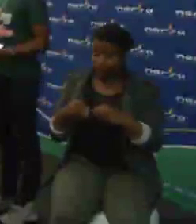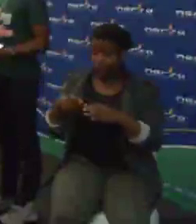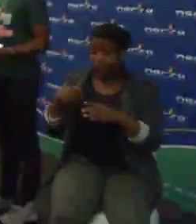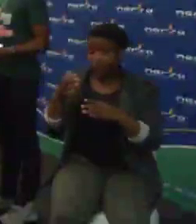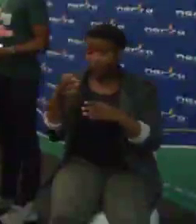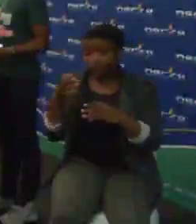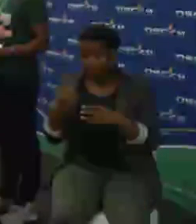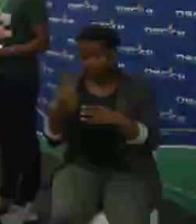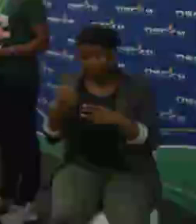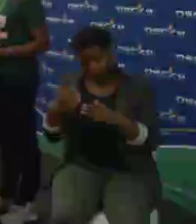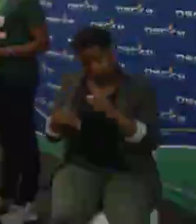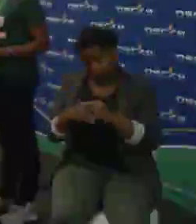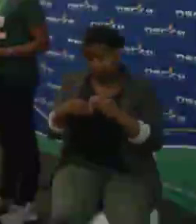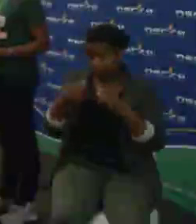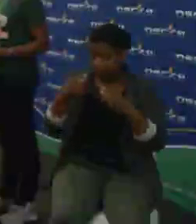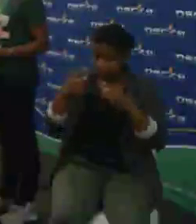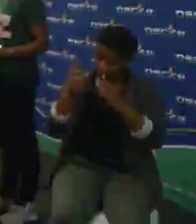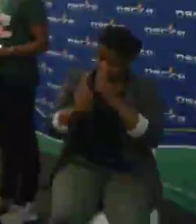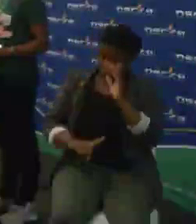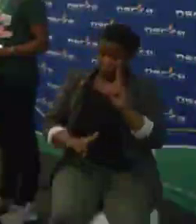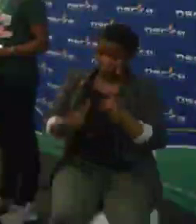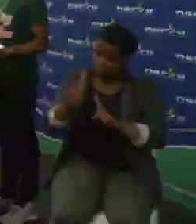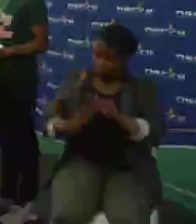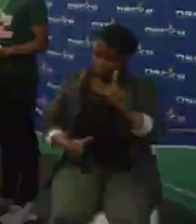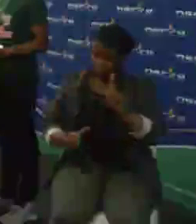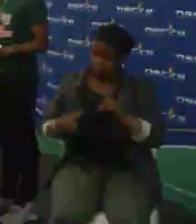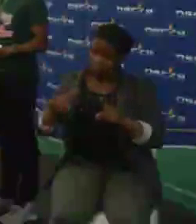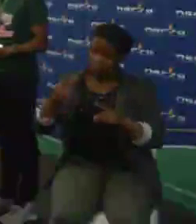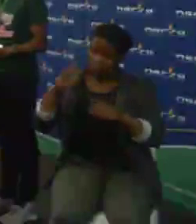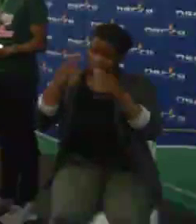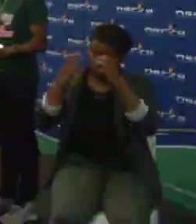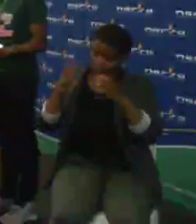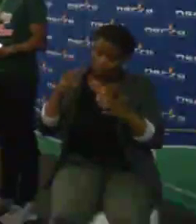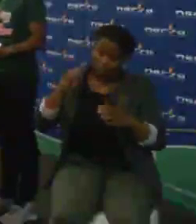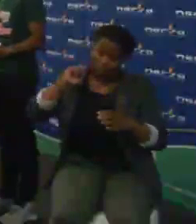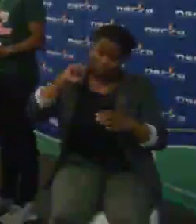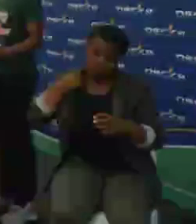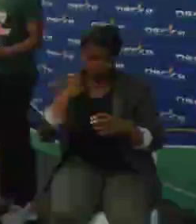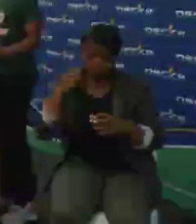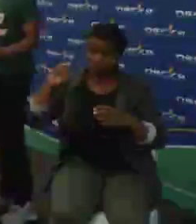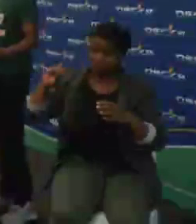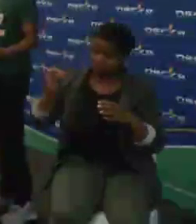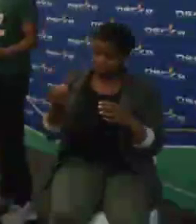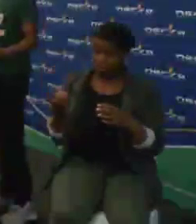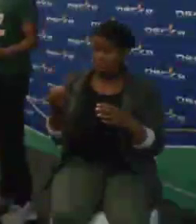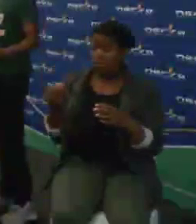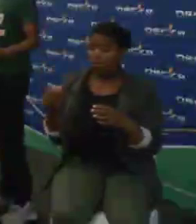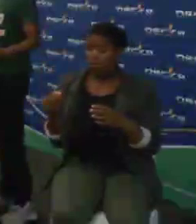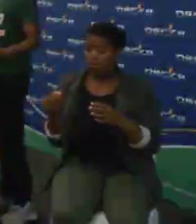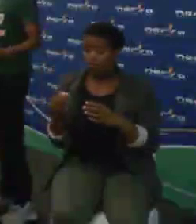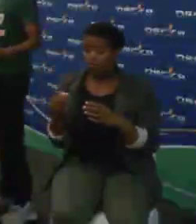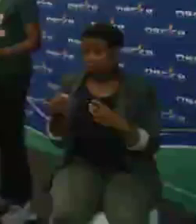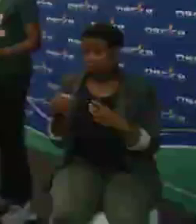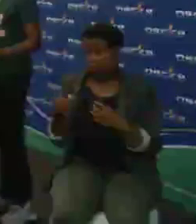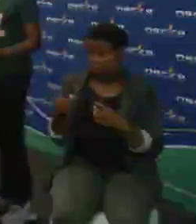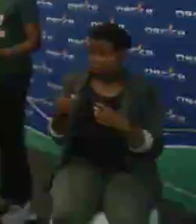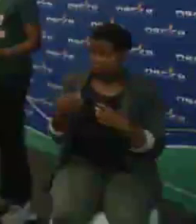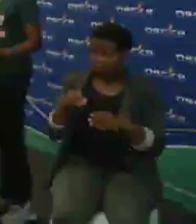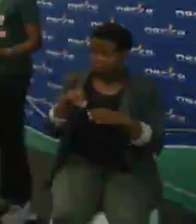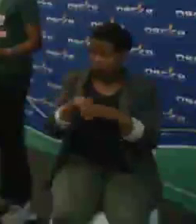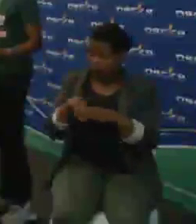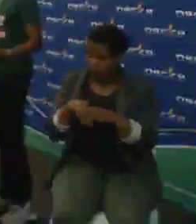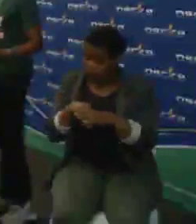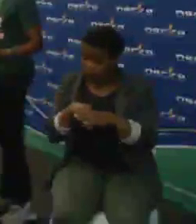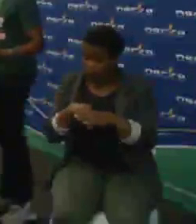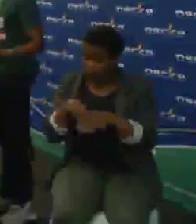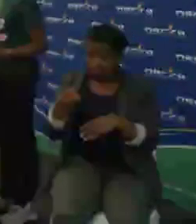is that ESCOM, as I said, has been lying about its numbers. In terms of one of the reasons why we're here